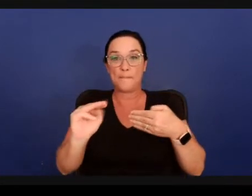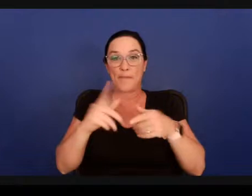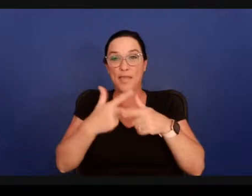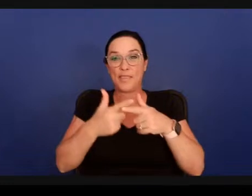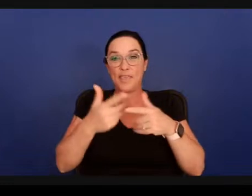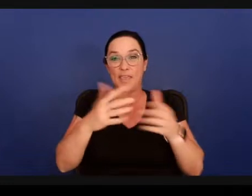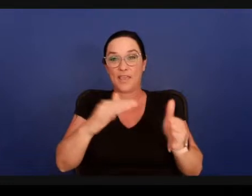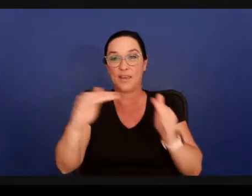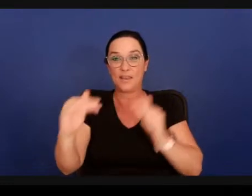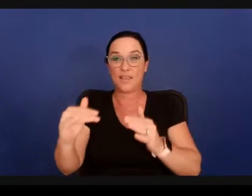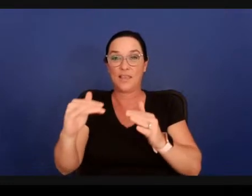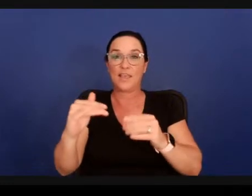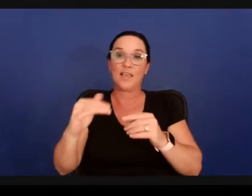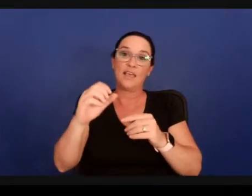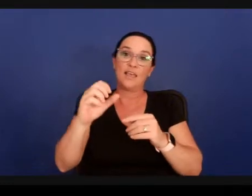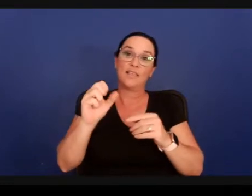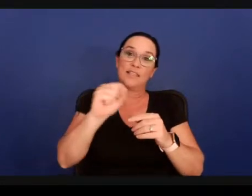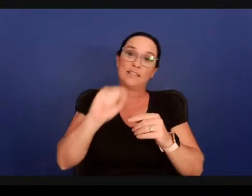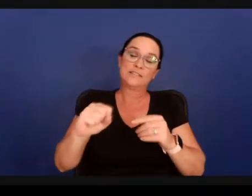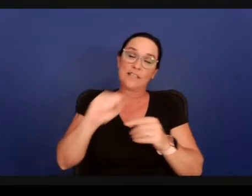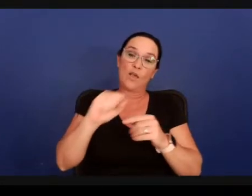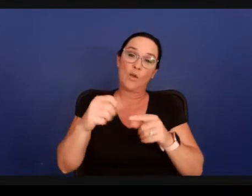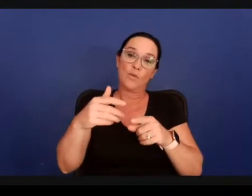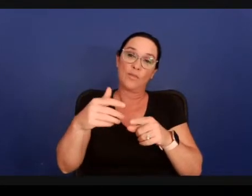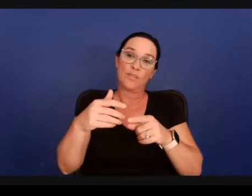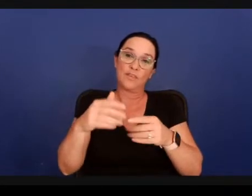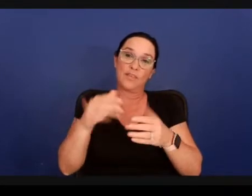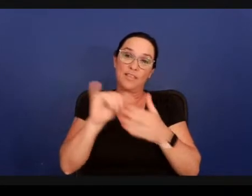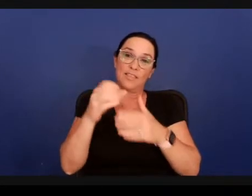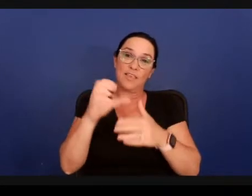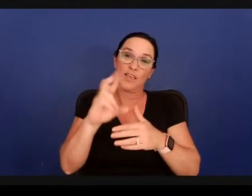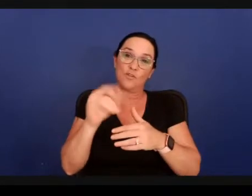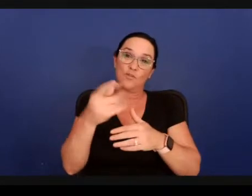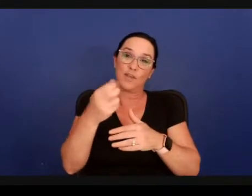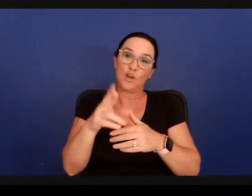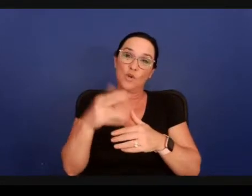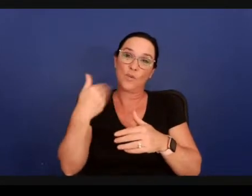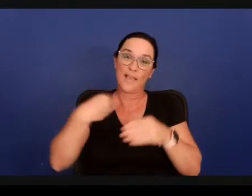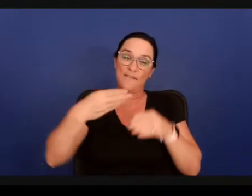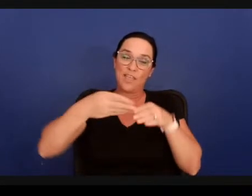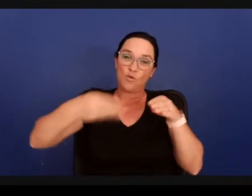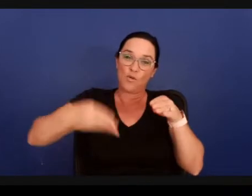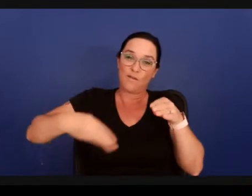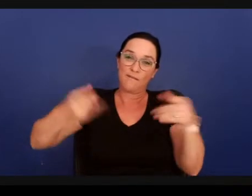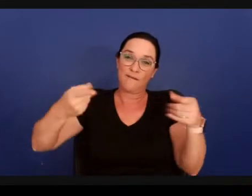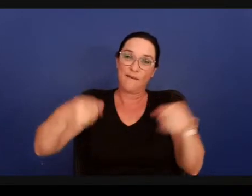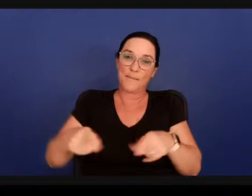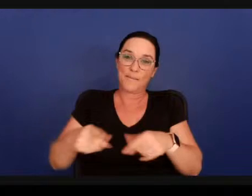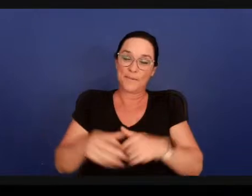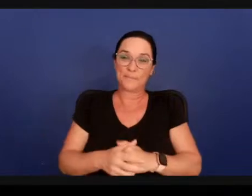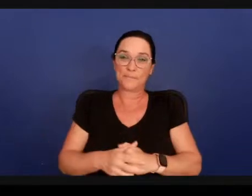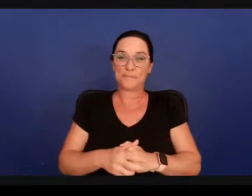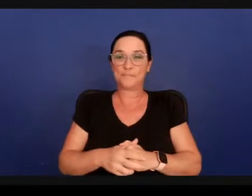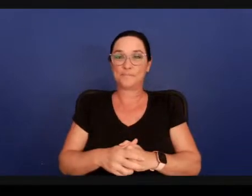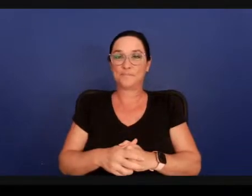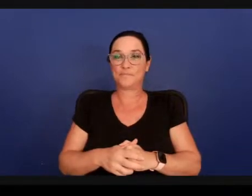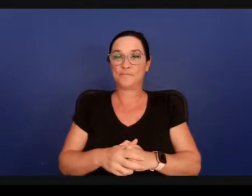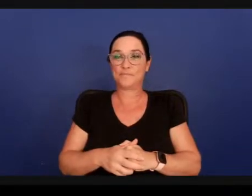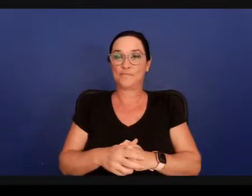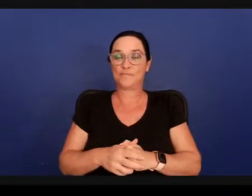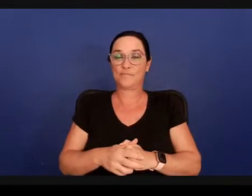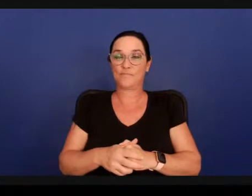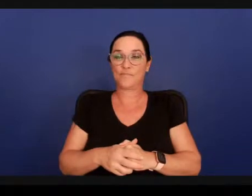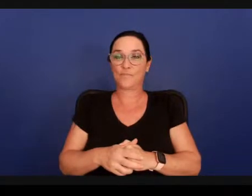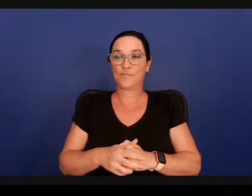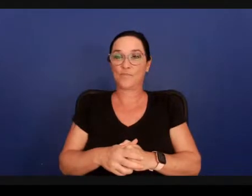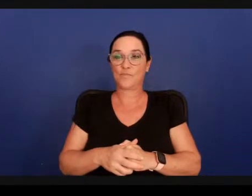Luamano, this pit crater right here, where you had fissures somewhere in there. I'm sorry, I'm off. Like this is Kanakakoi. So here's